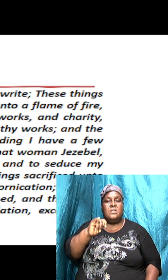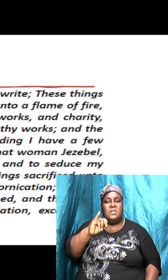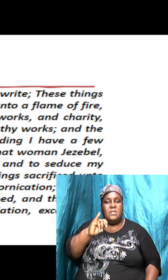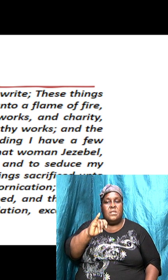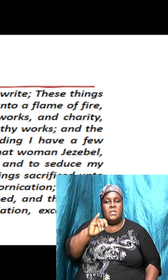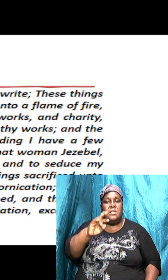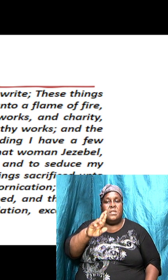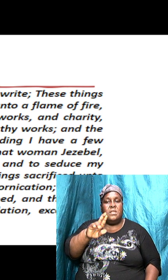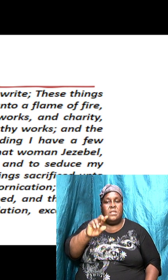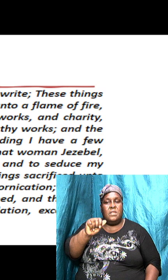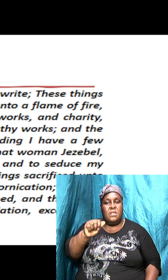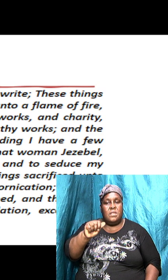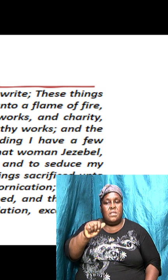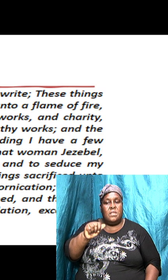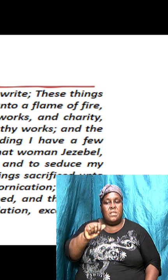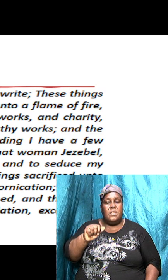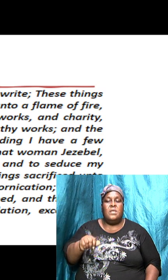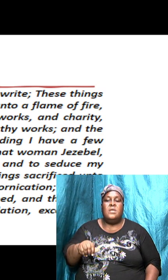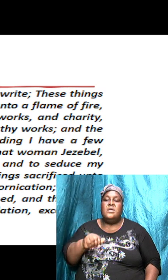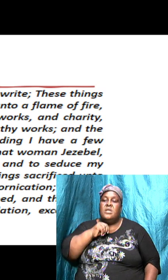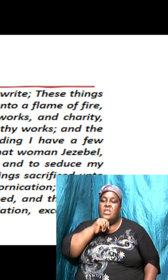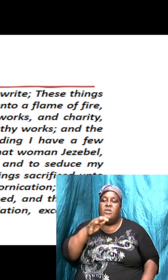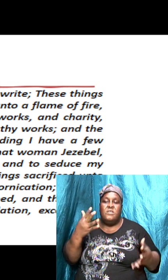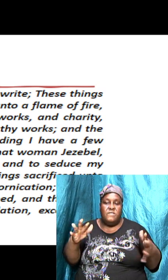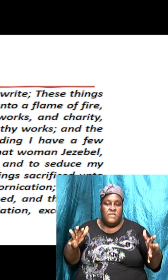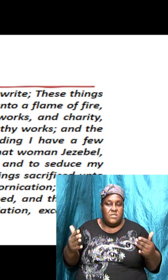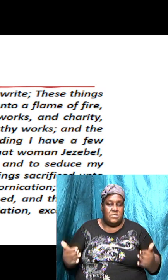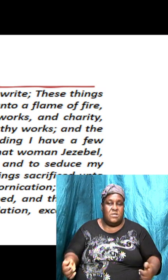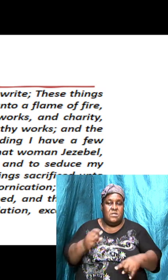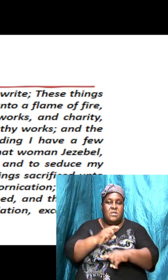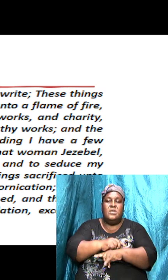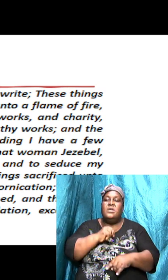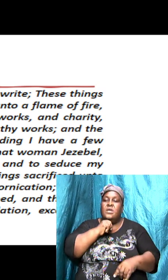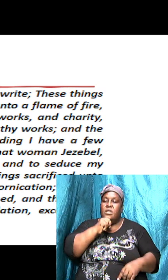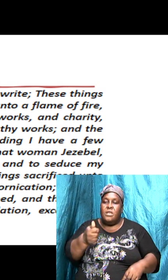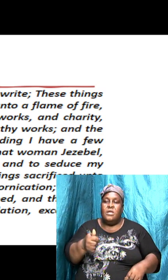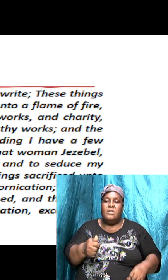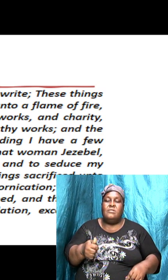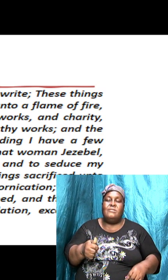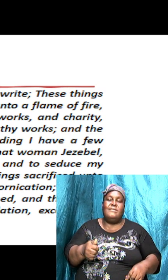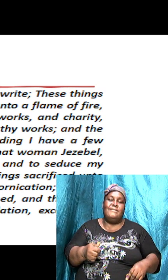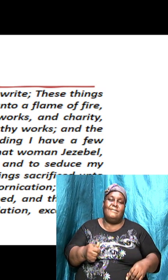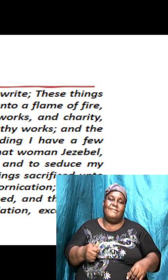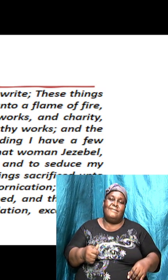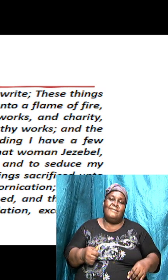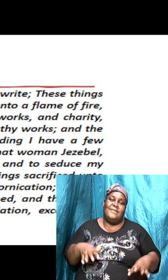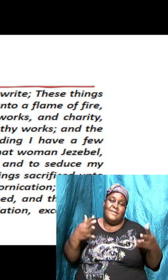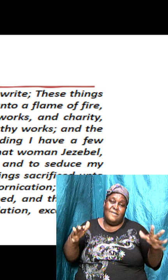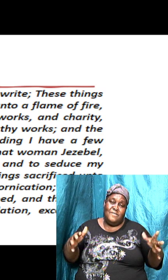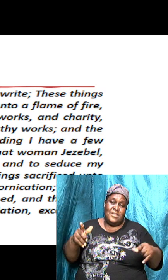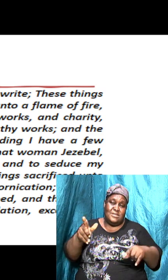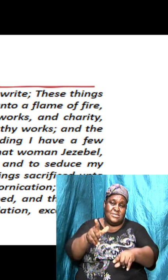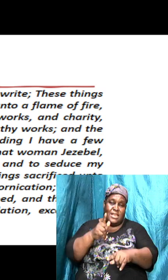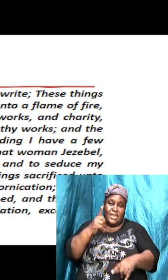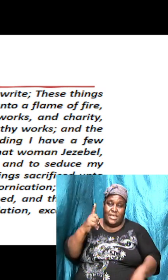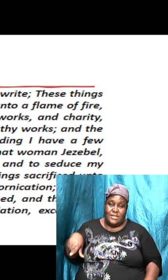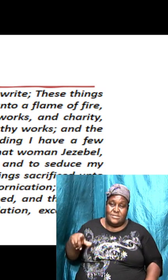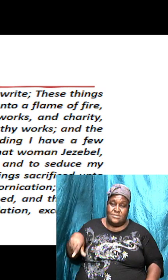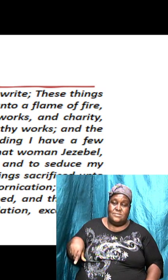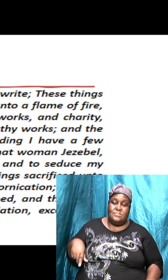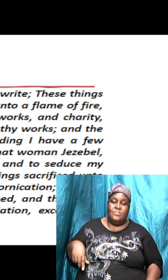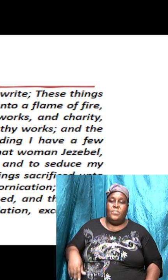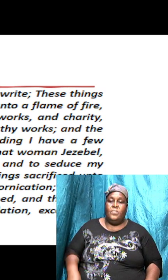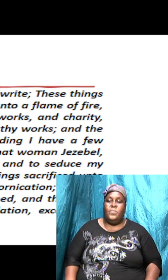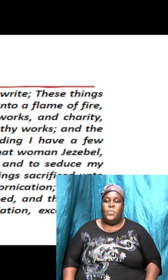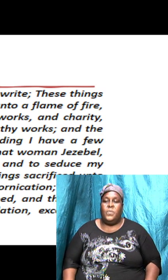see how far into it we go, because I'm not going overboard, amen, as I did the last time. But let us read